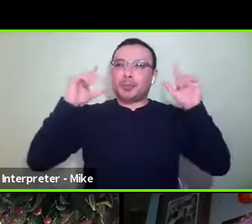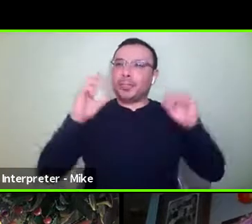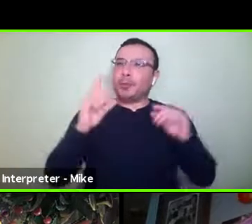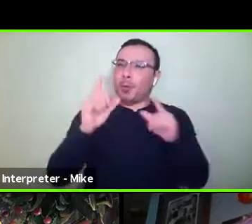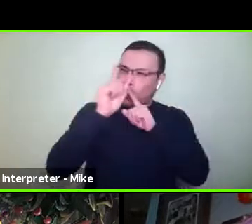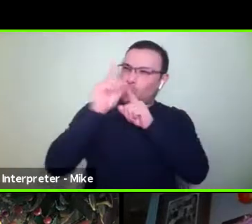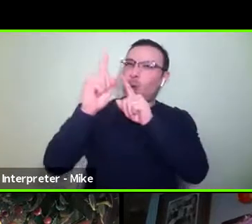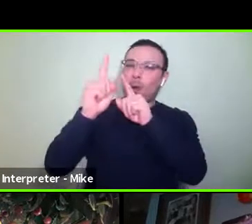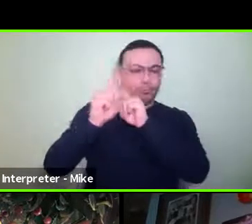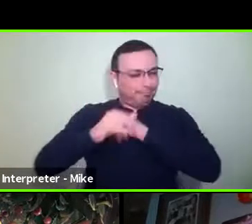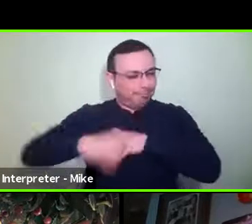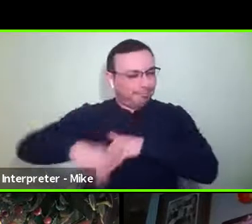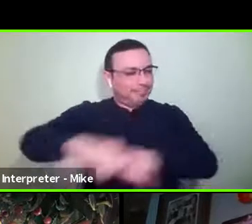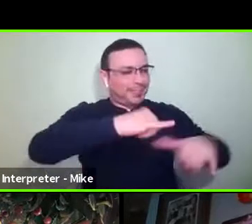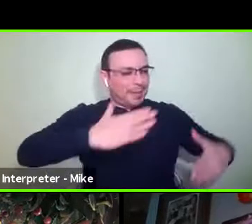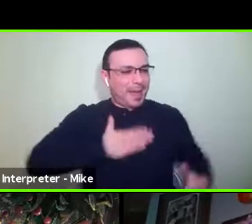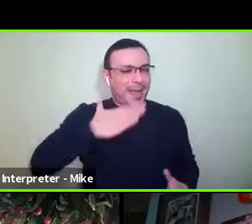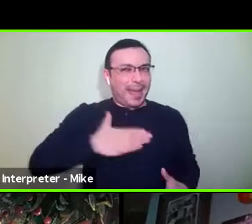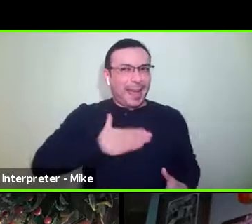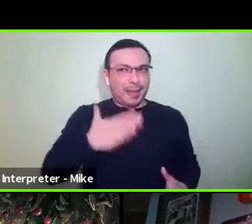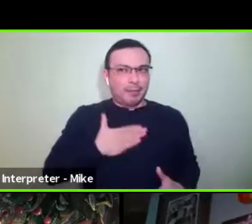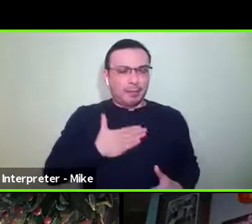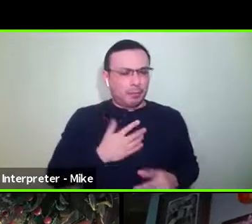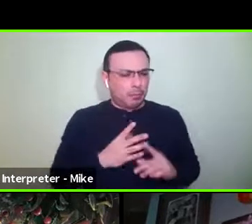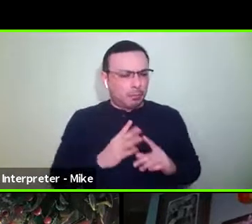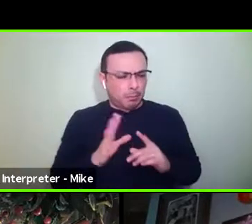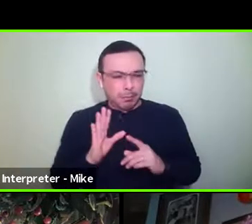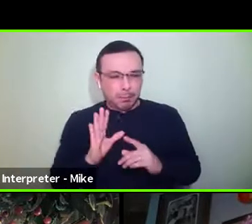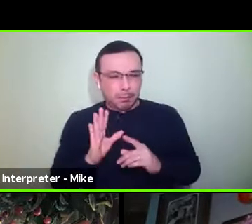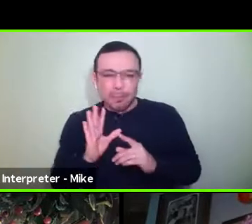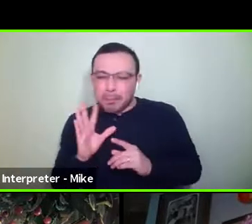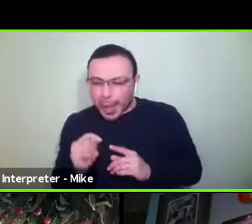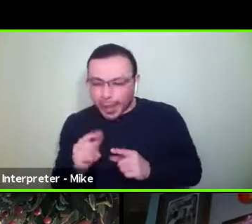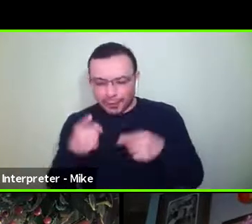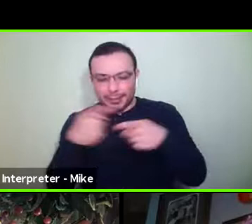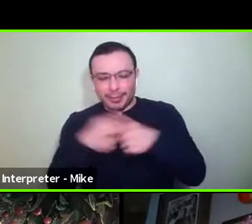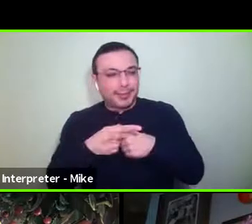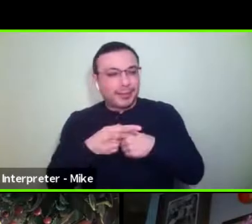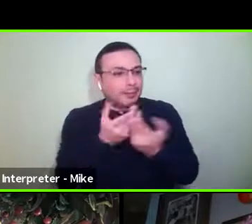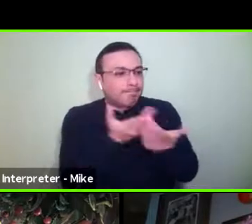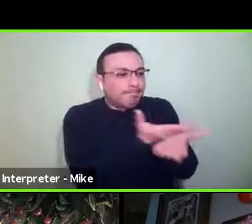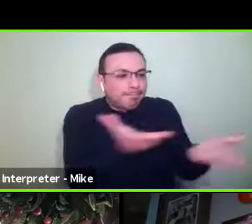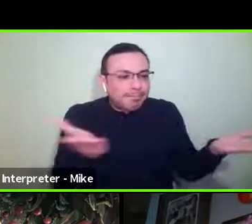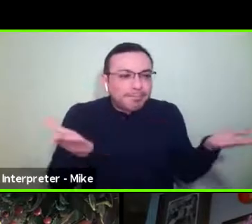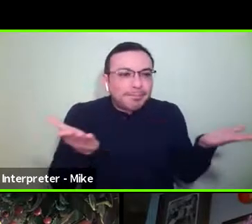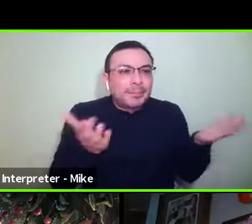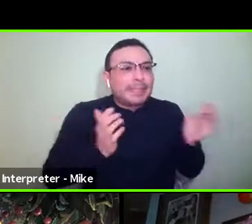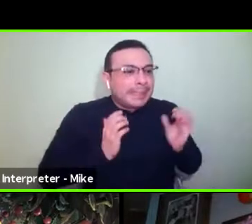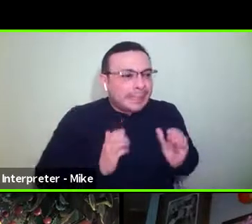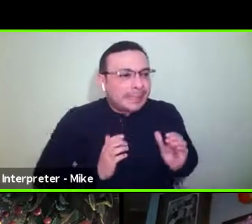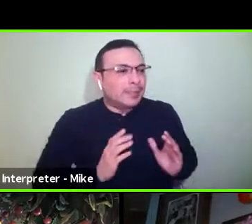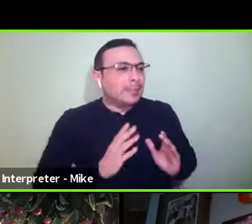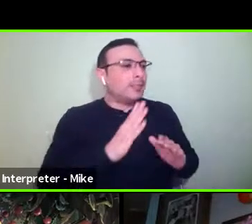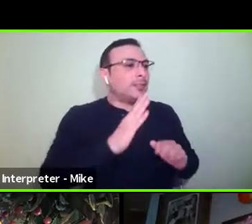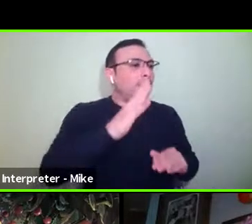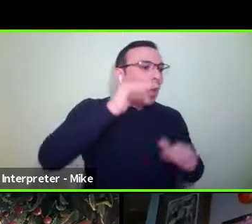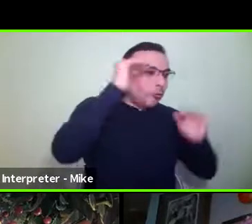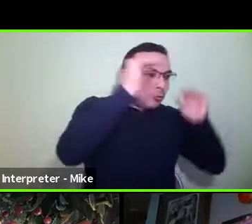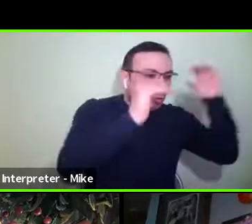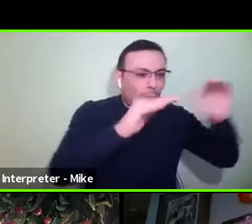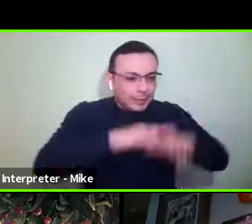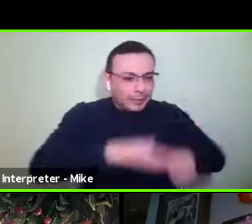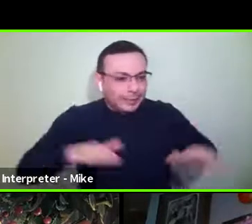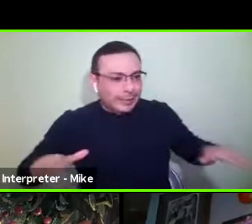for that to become a reality for the vast majority of its citizens. Hopefully, someday that will